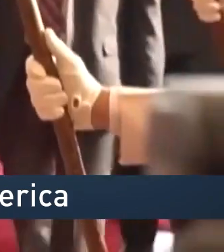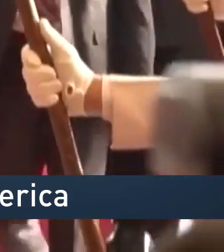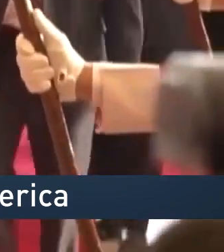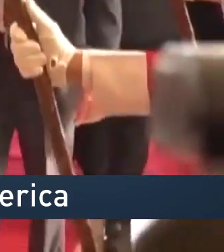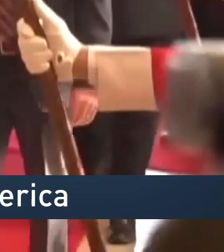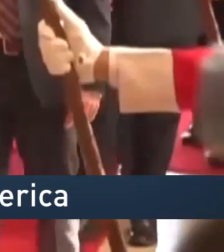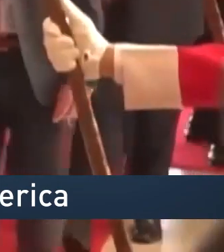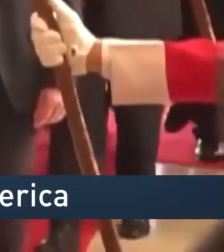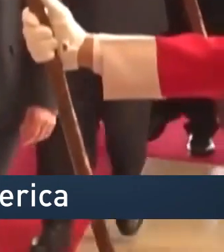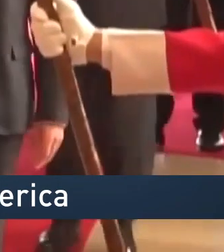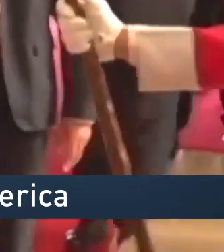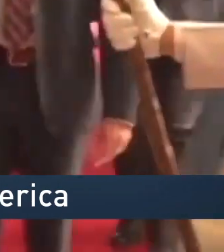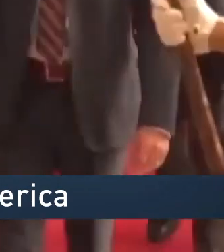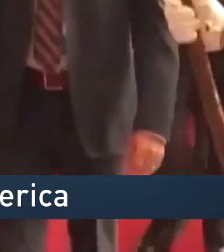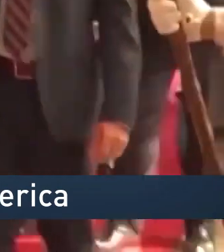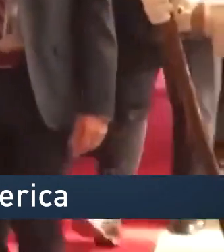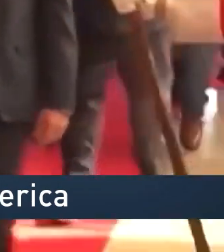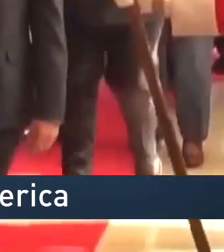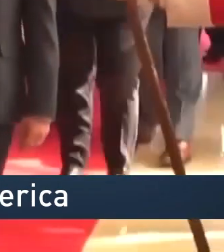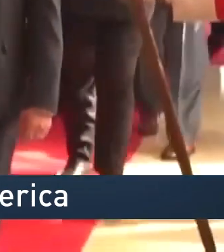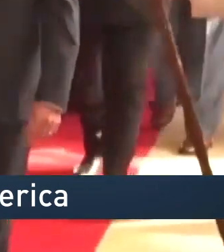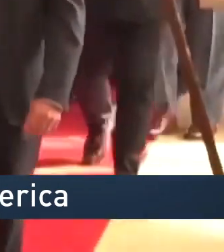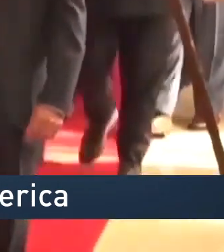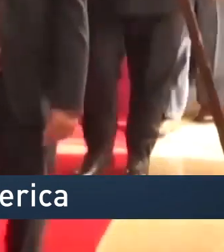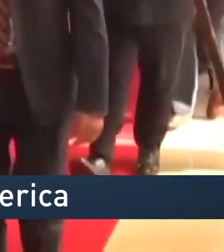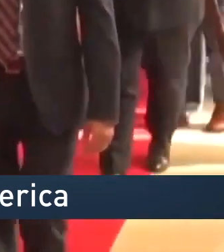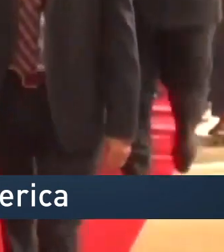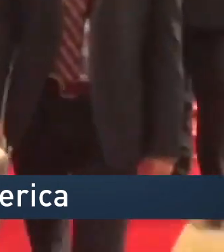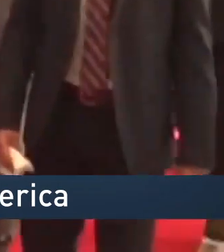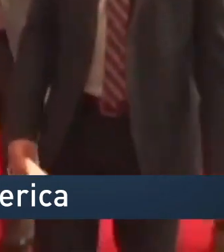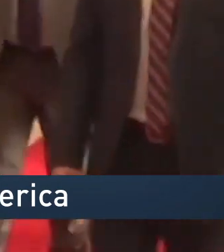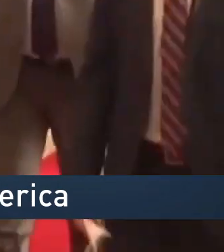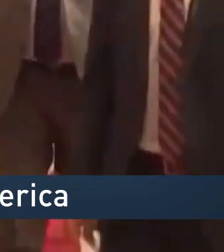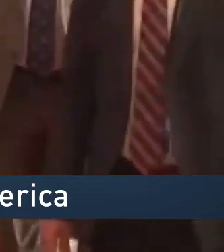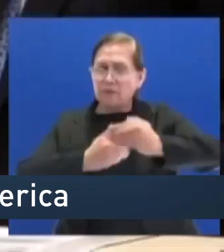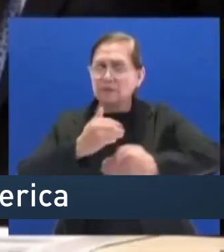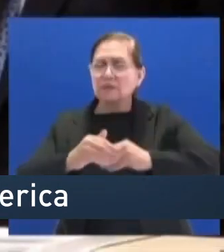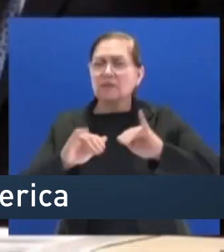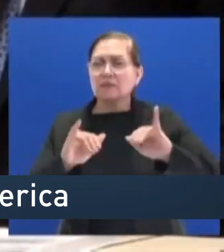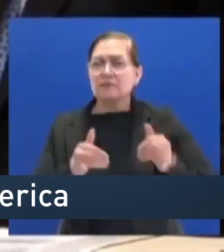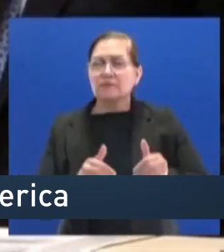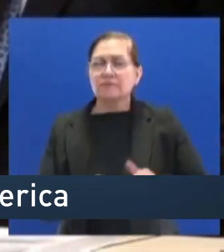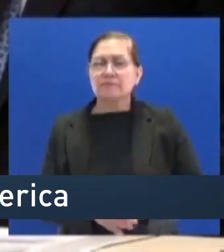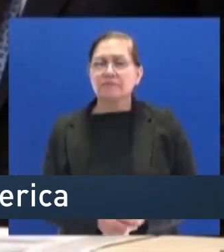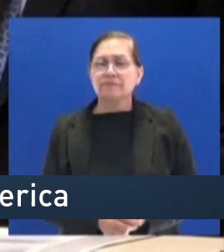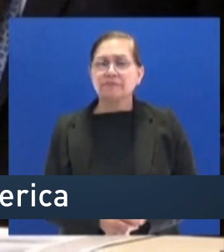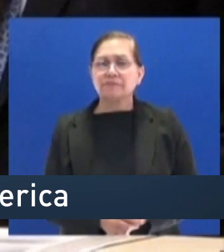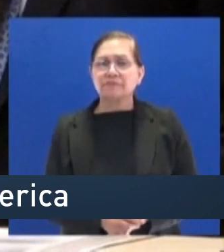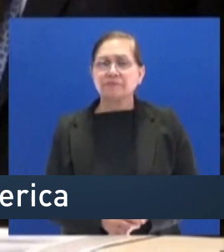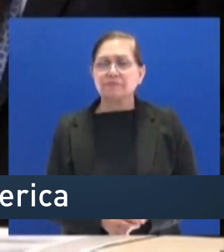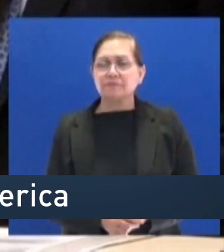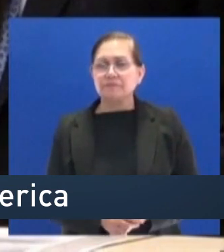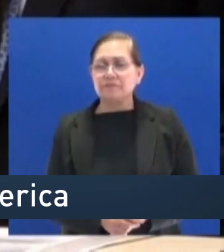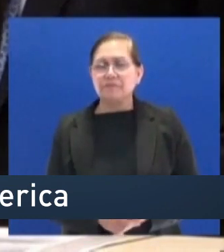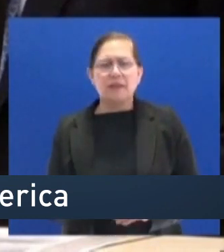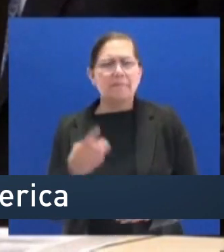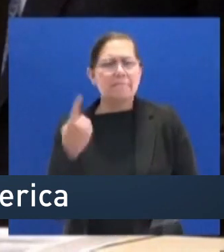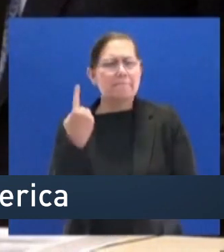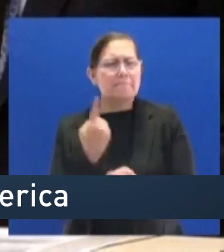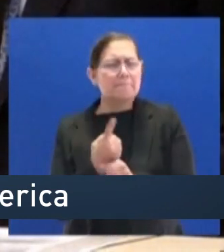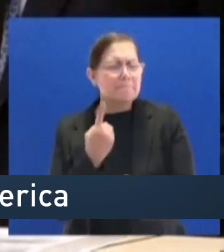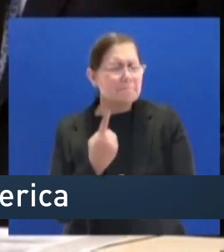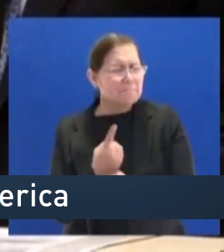disputes. Uruguay has pushed for more flexibility in open trading and even discussed a bilateral free trade agreement with China